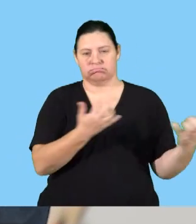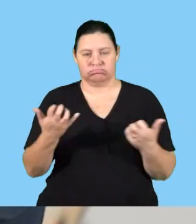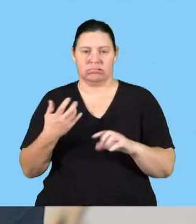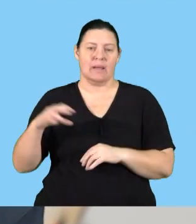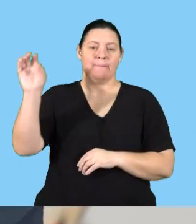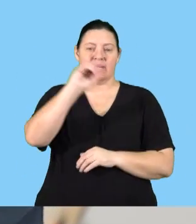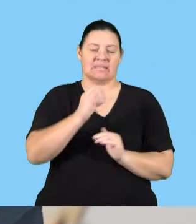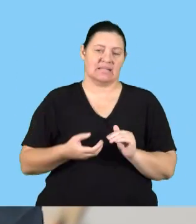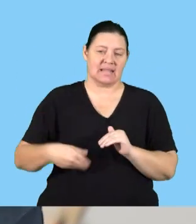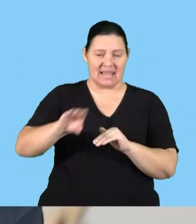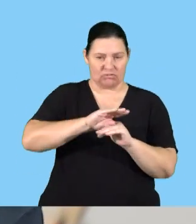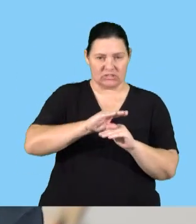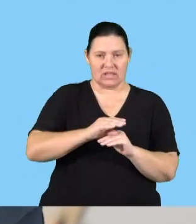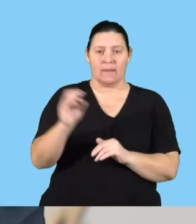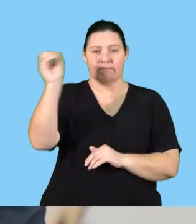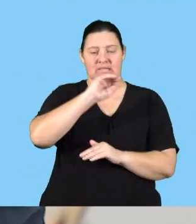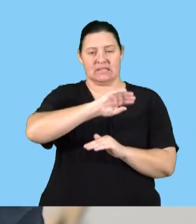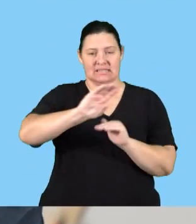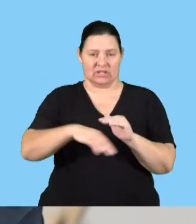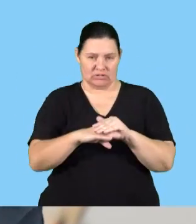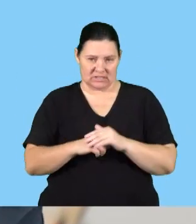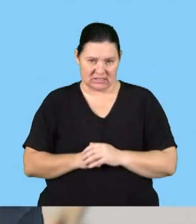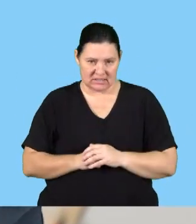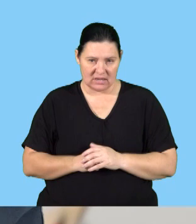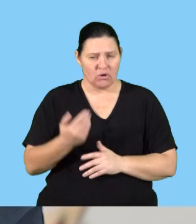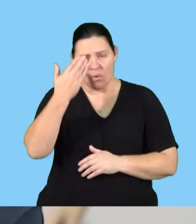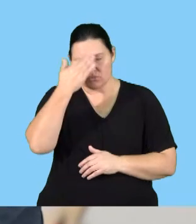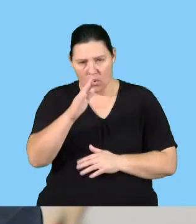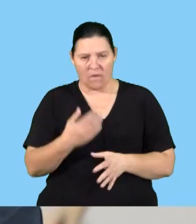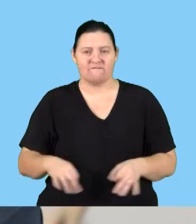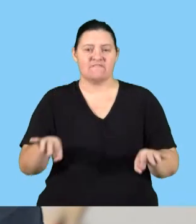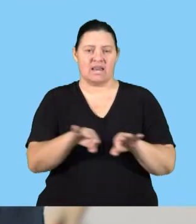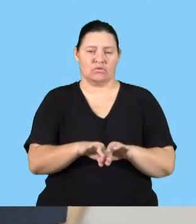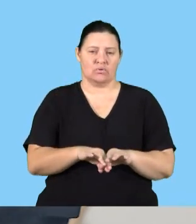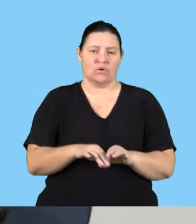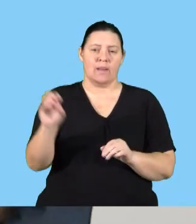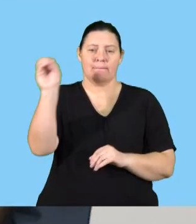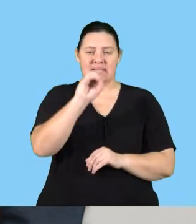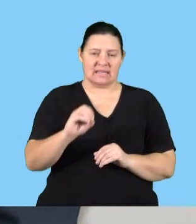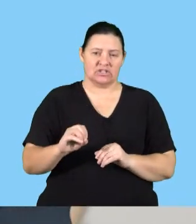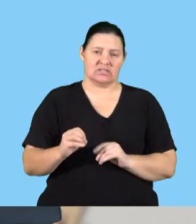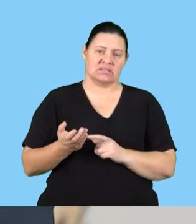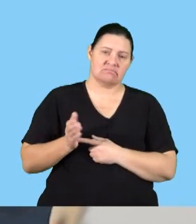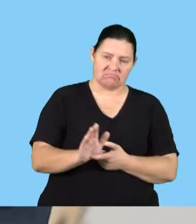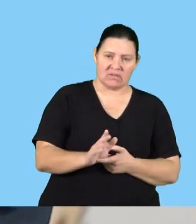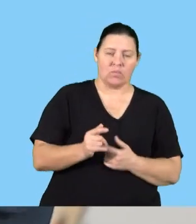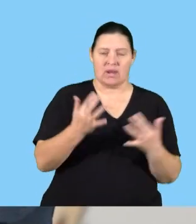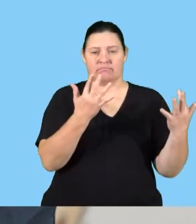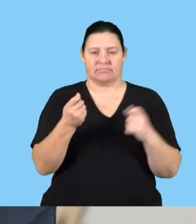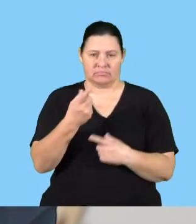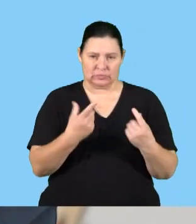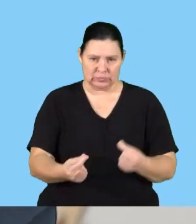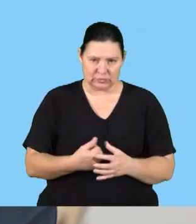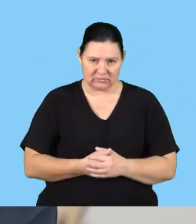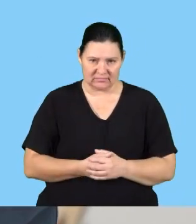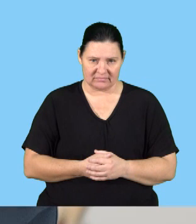to calculate the percentage increase and the percentage decrease, and you know the value of a percentage sign and the negative sign